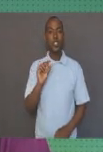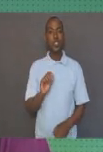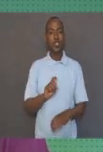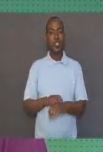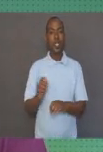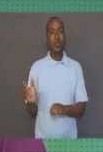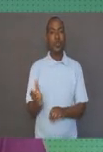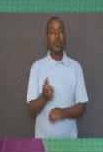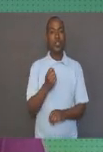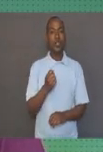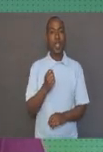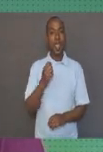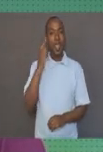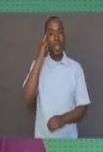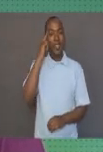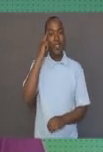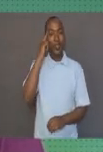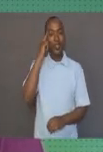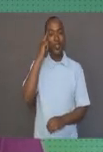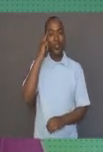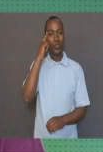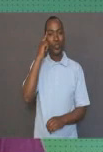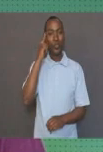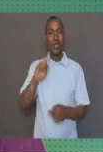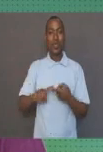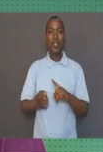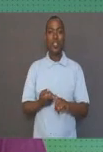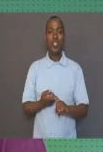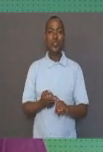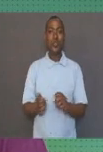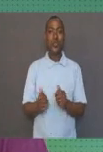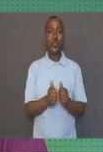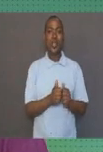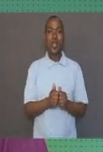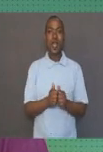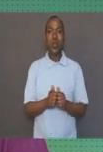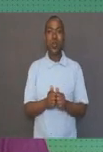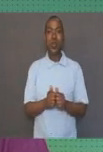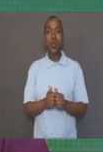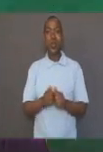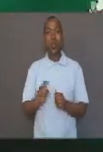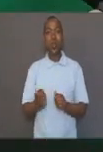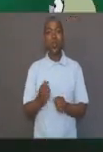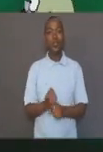consider these questions with a partner or in groups of 3.